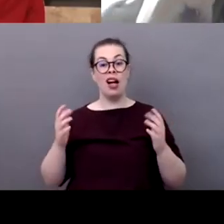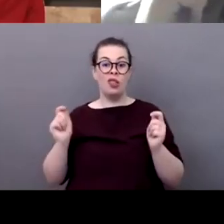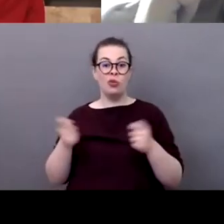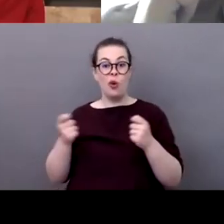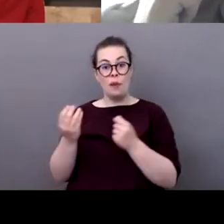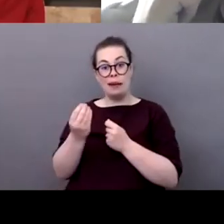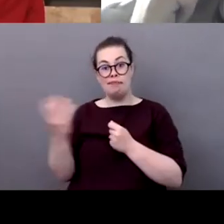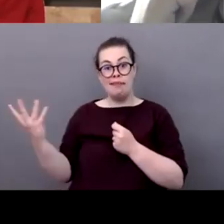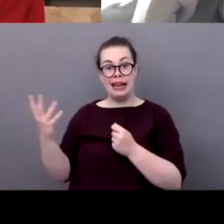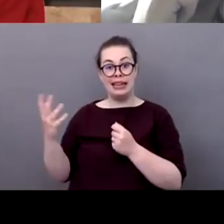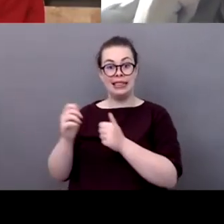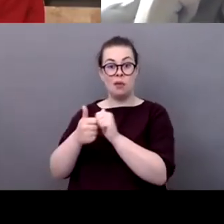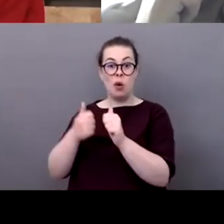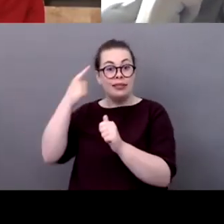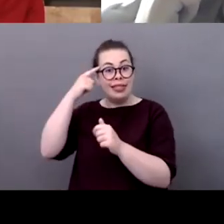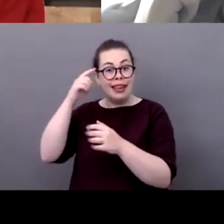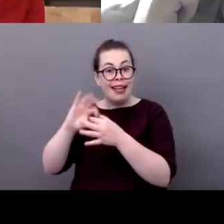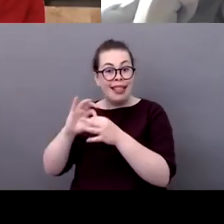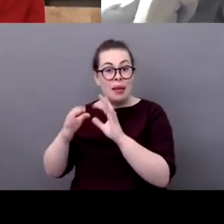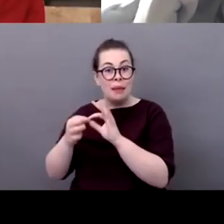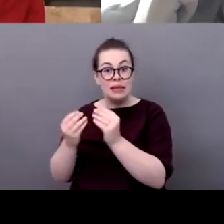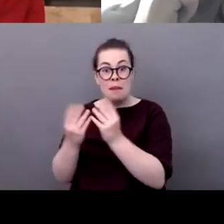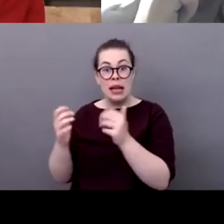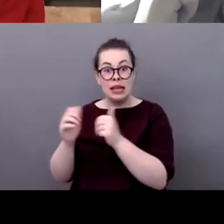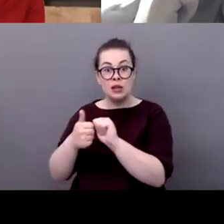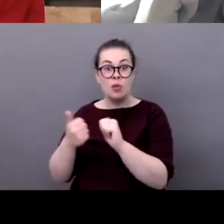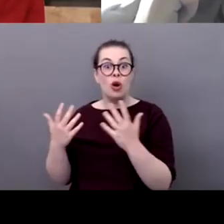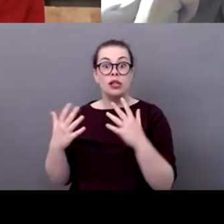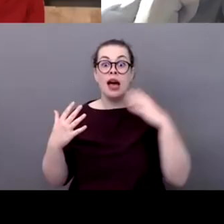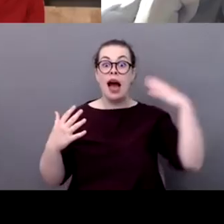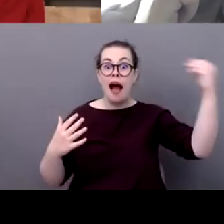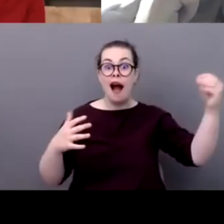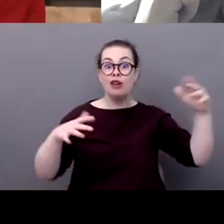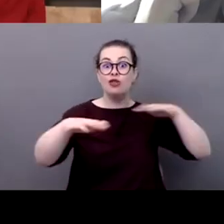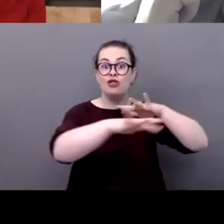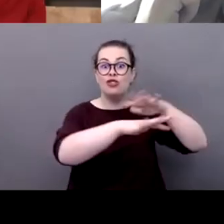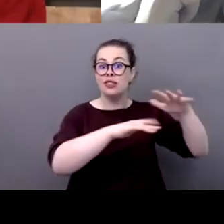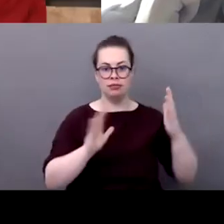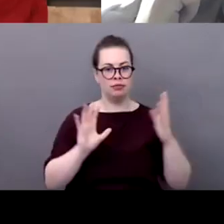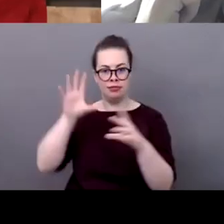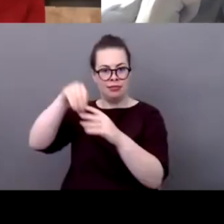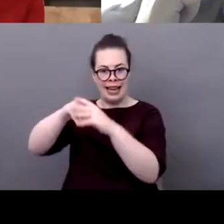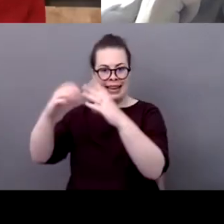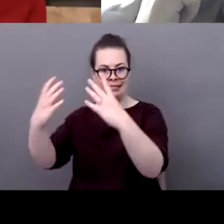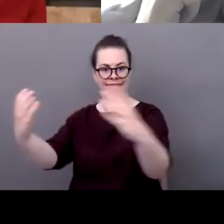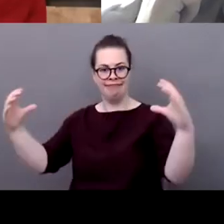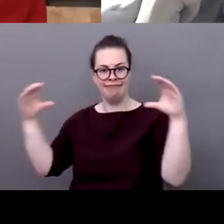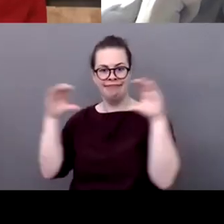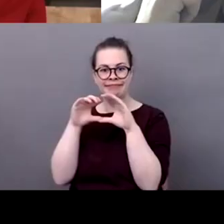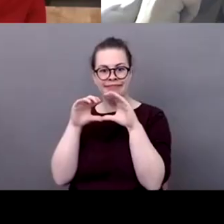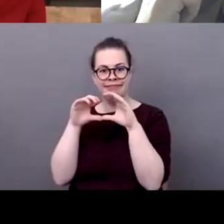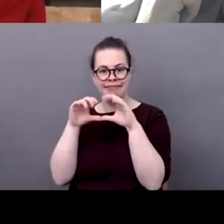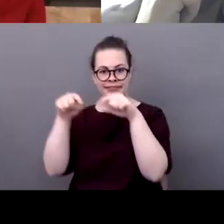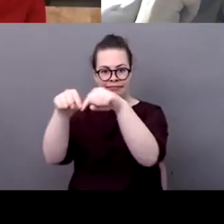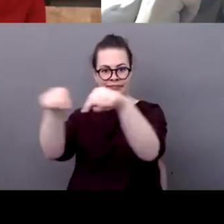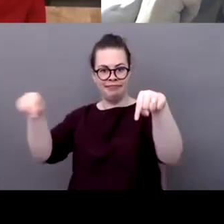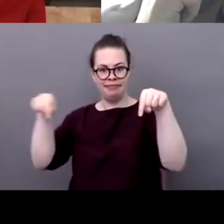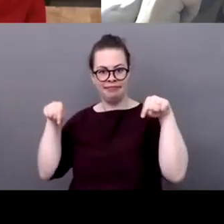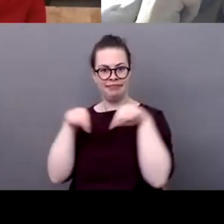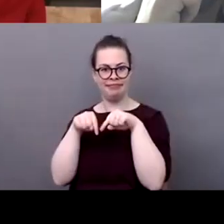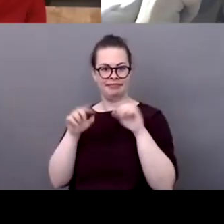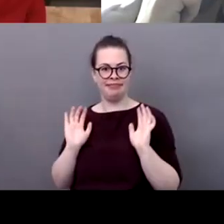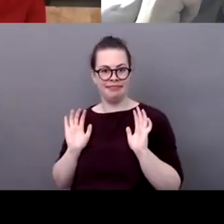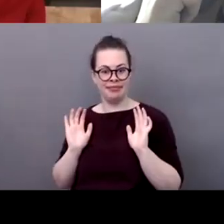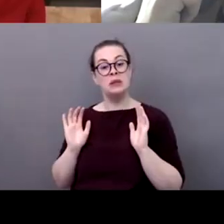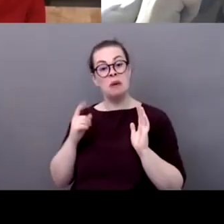it's maybe even thinking about things, and there's really exciting research emerging in the benefits of integrating more with natural